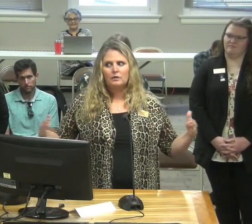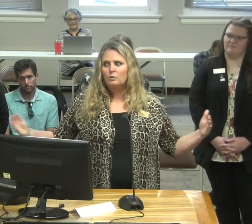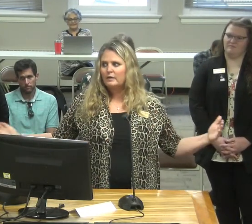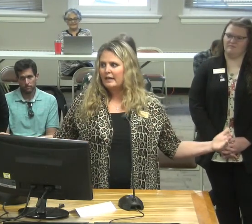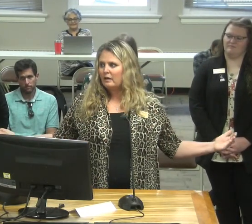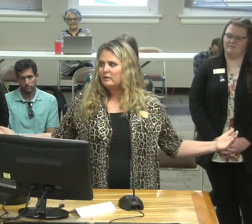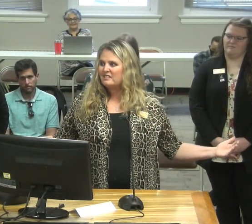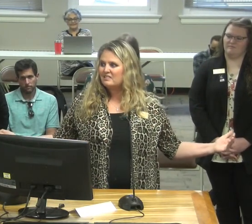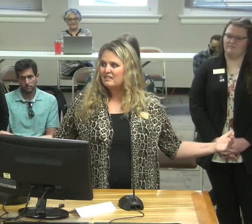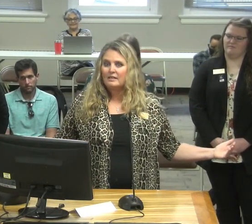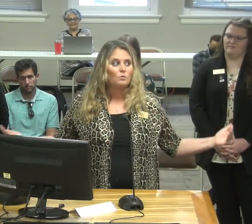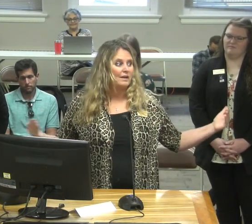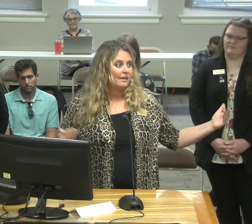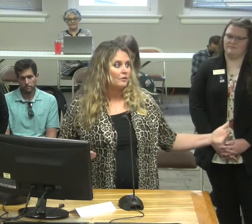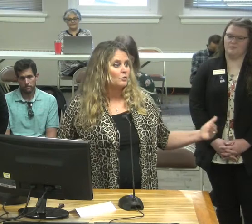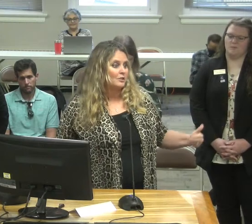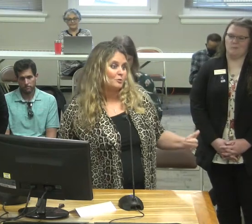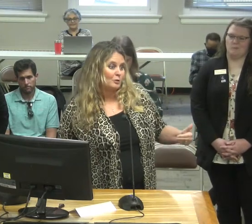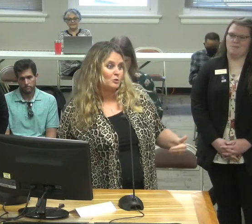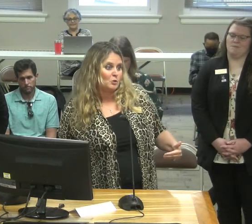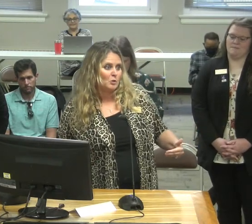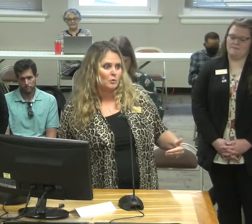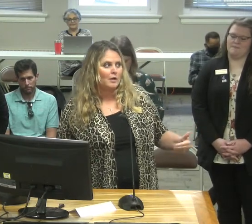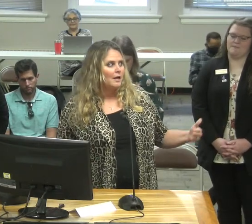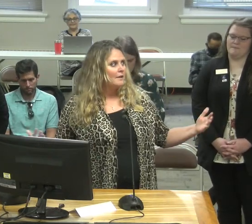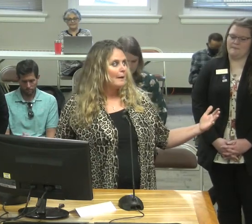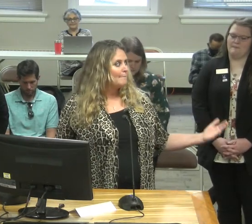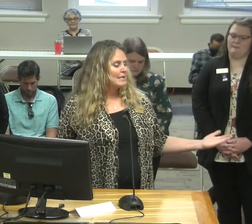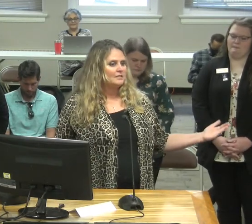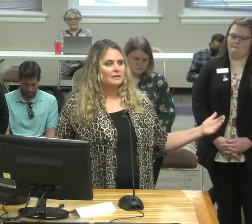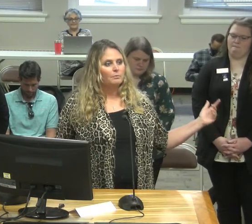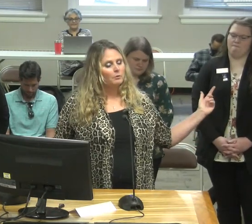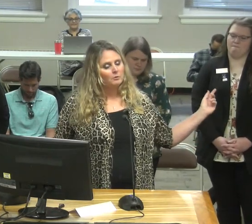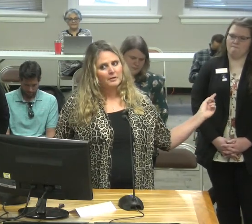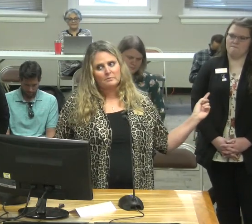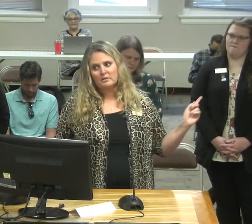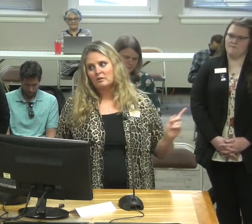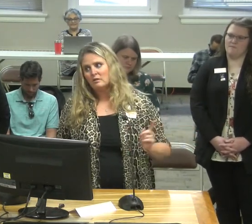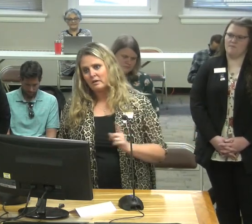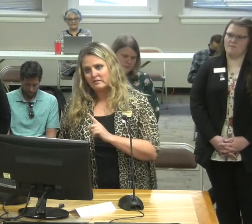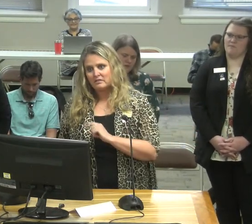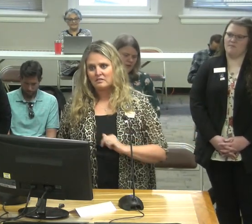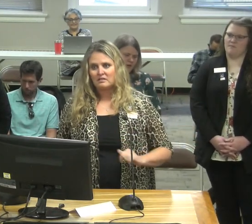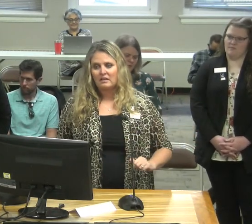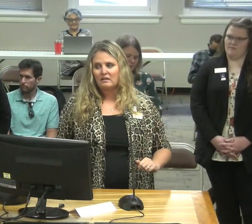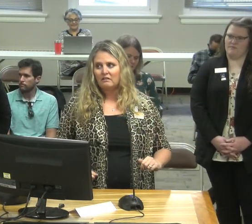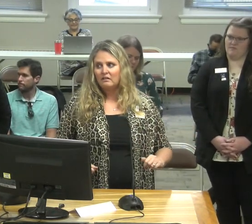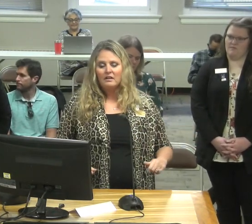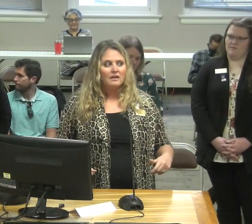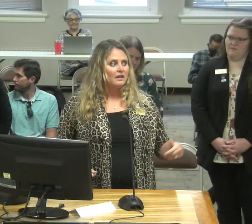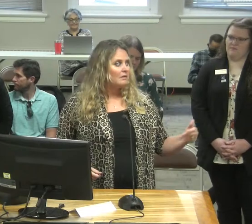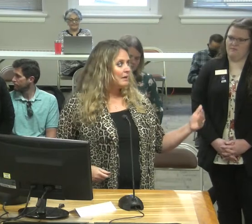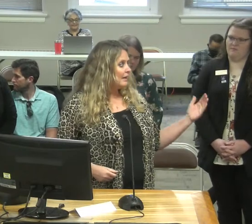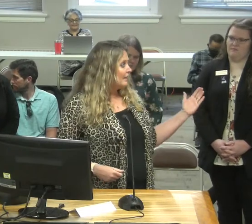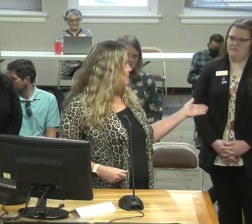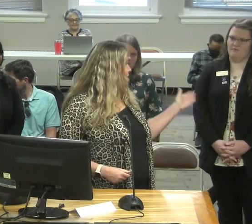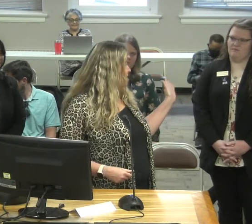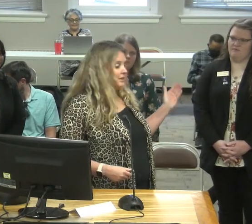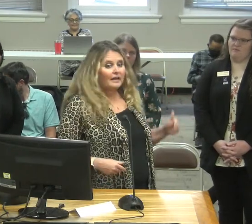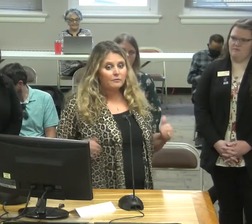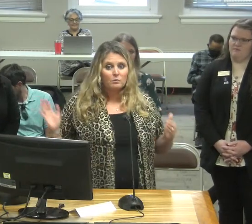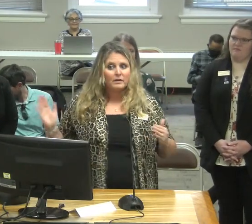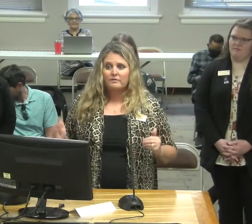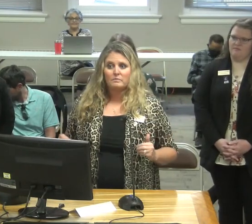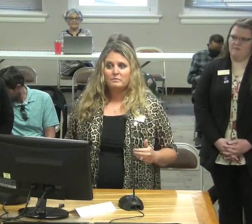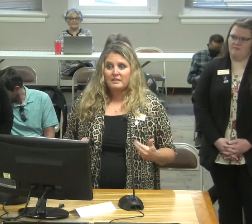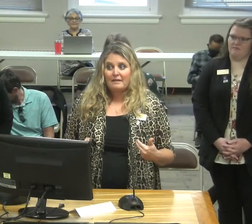and going out and seeing what other districts do amazing programs across the state here um I